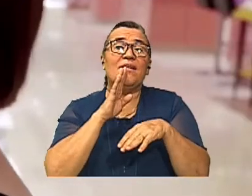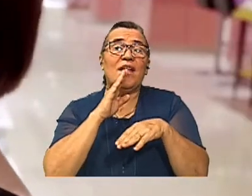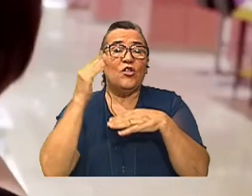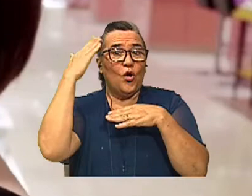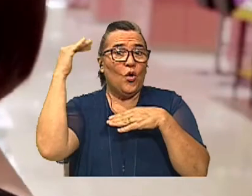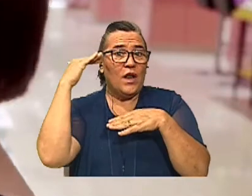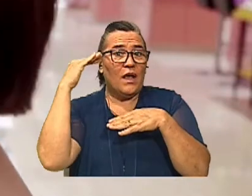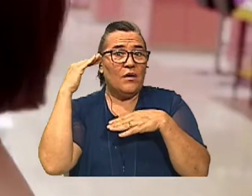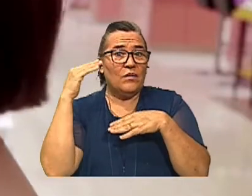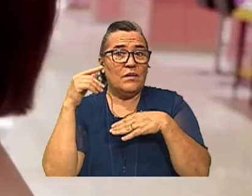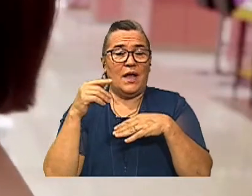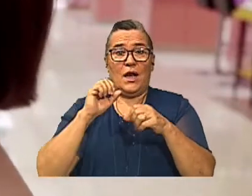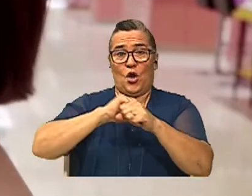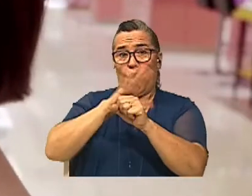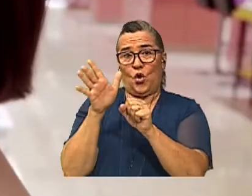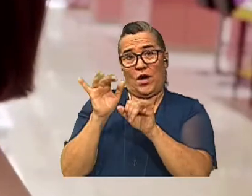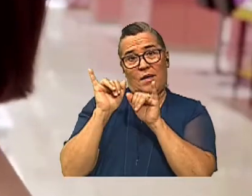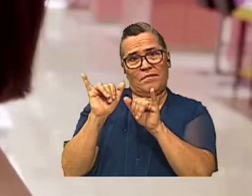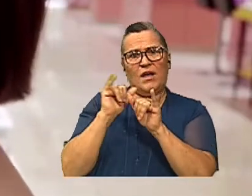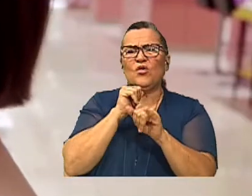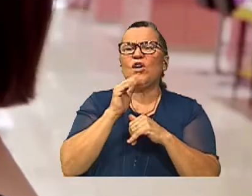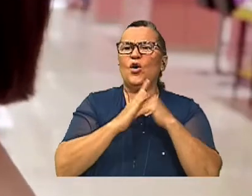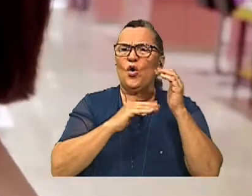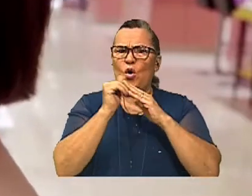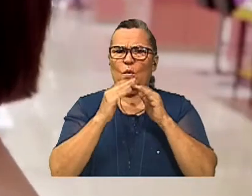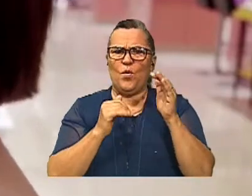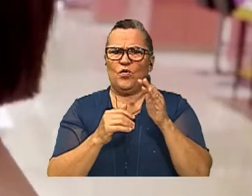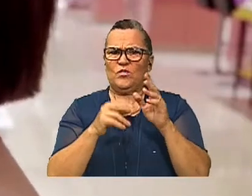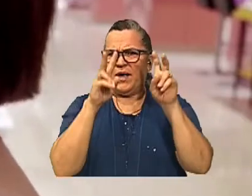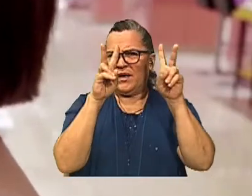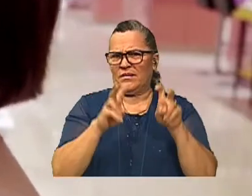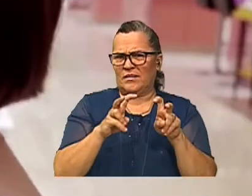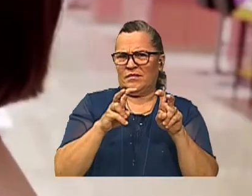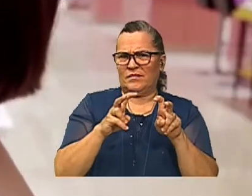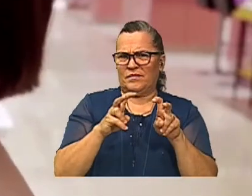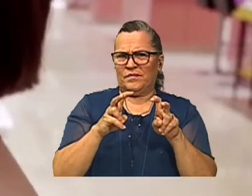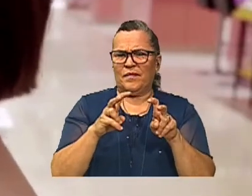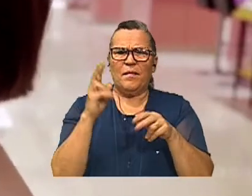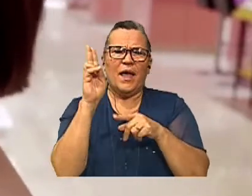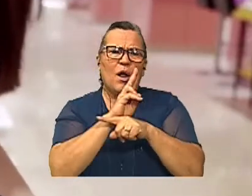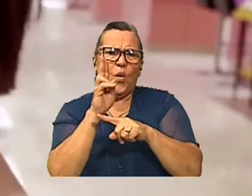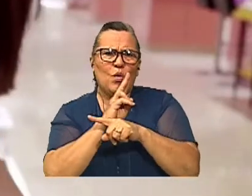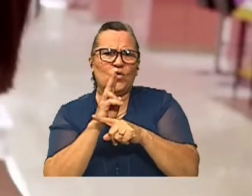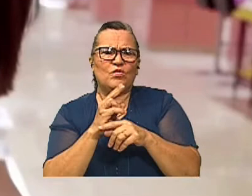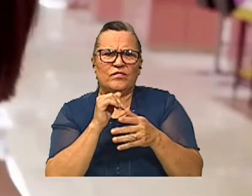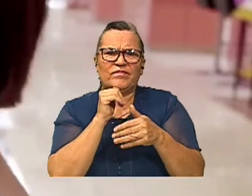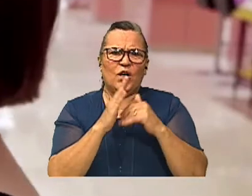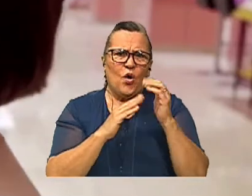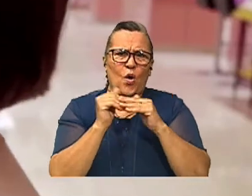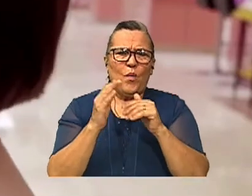Due to coronavirus, it was uncomfortable to test cosmetics after someone had used them.